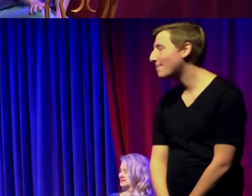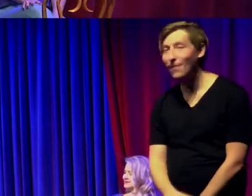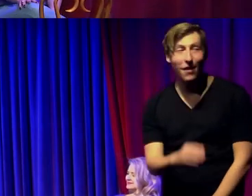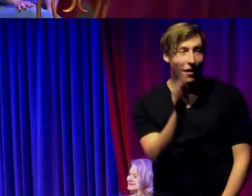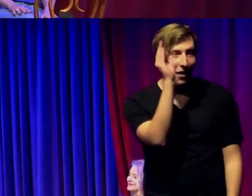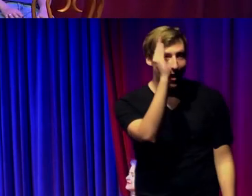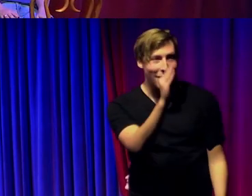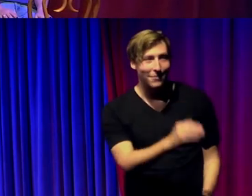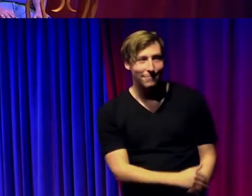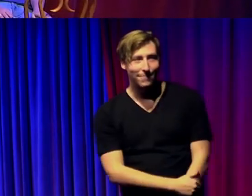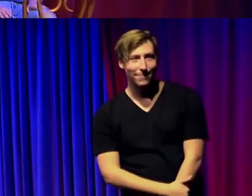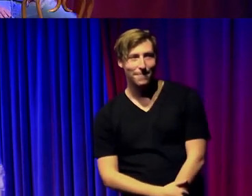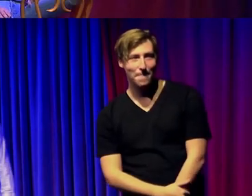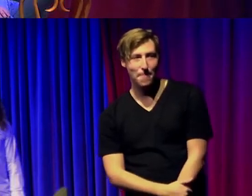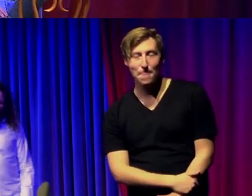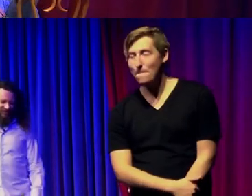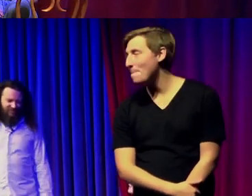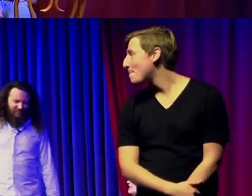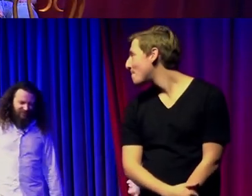Hey.